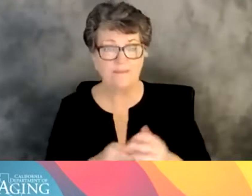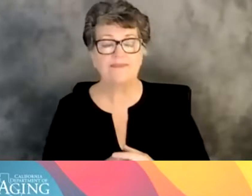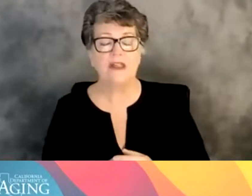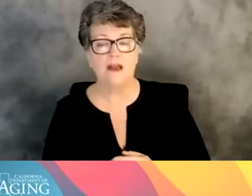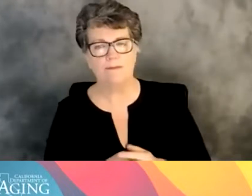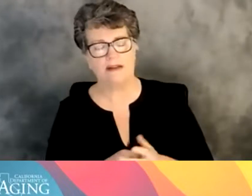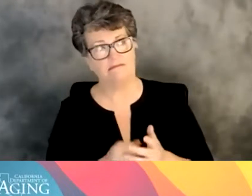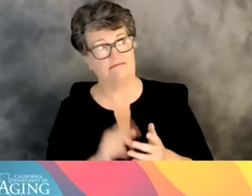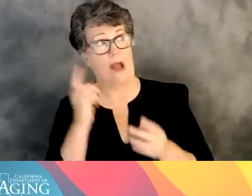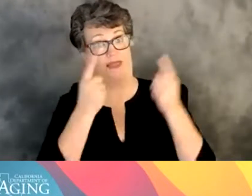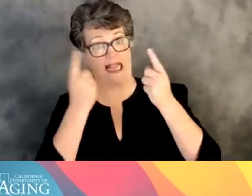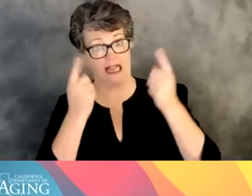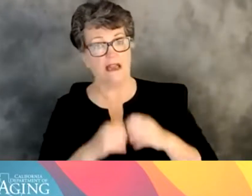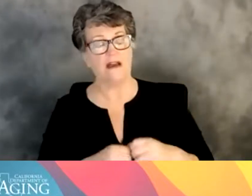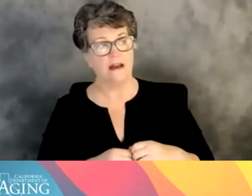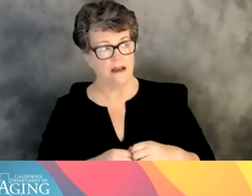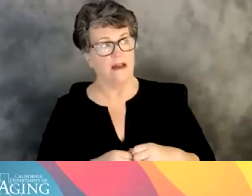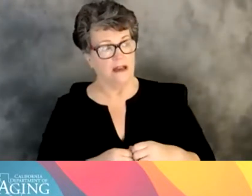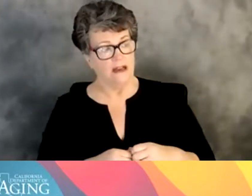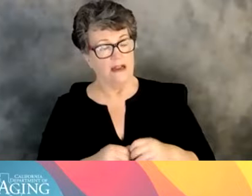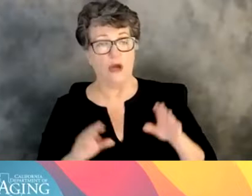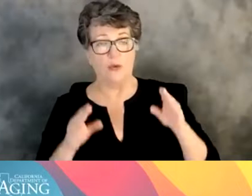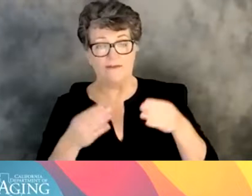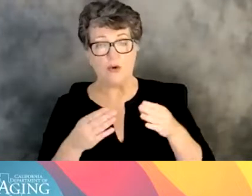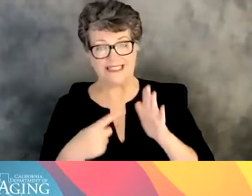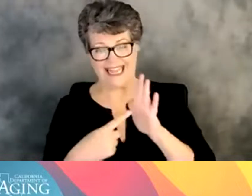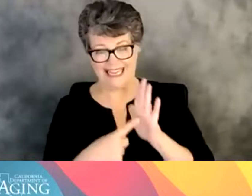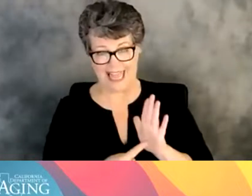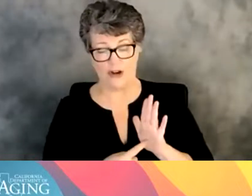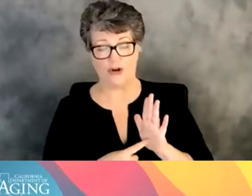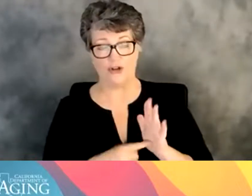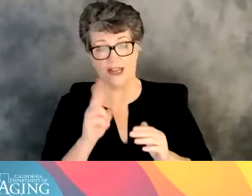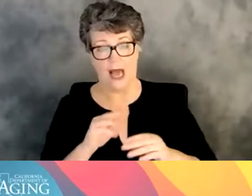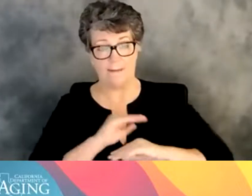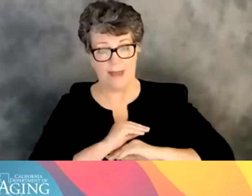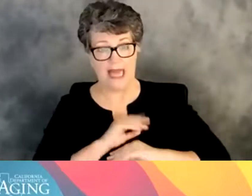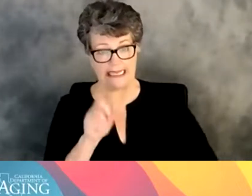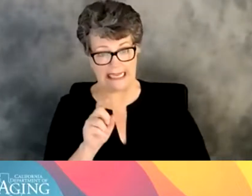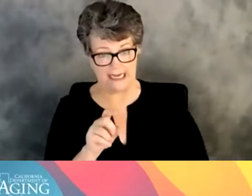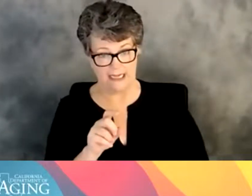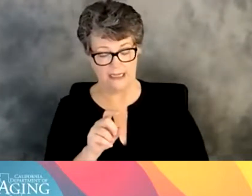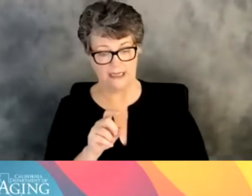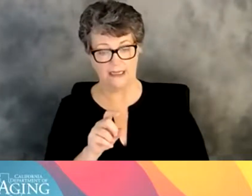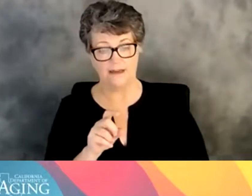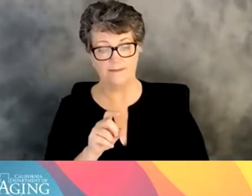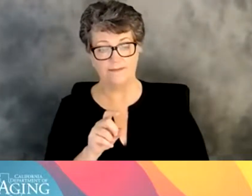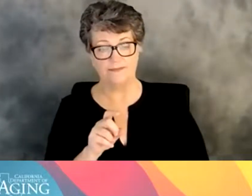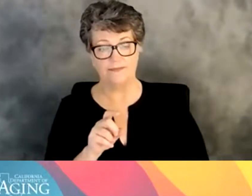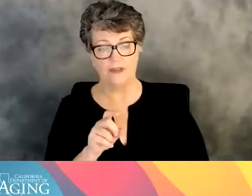is that we would focus the indicators on unmet need and maybe draw the